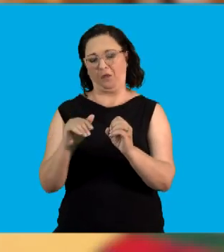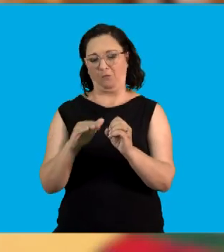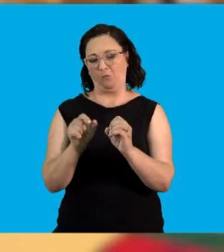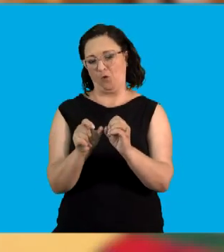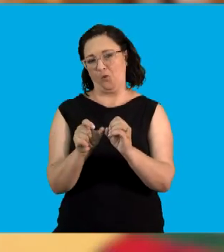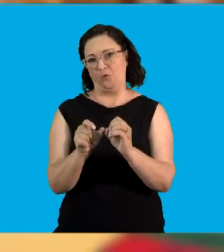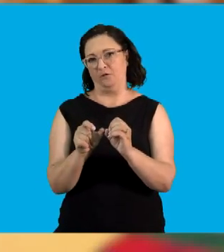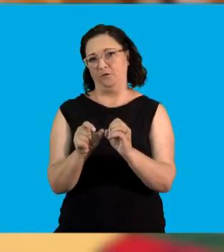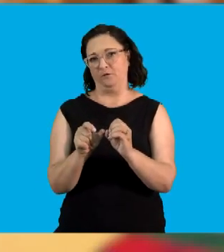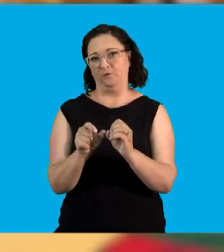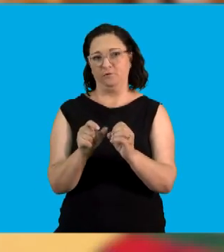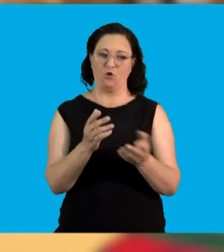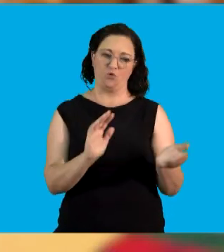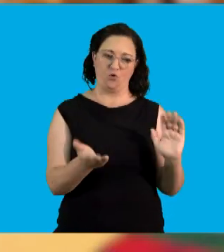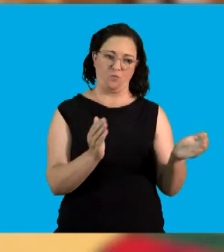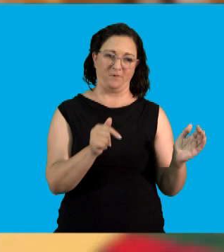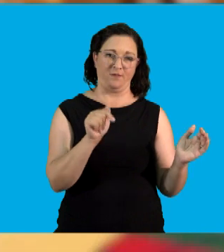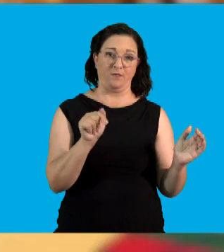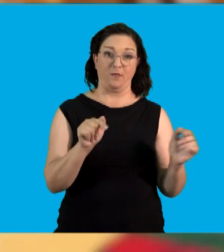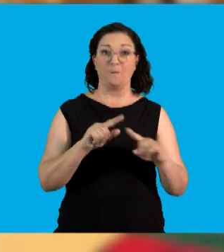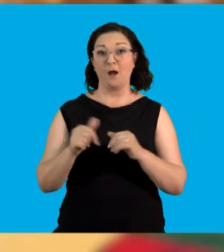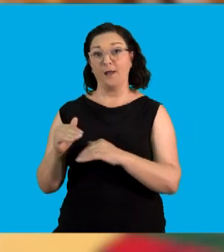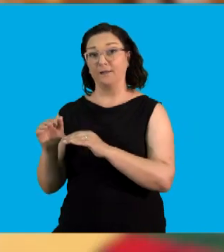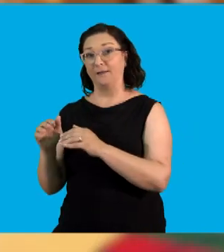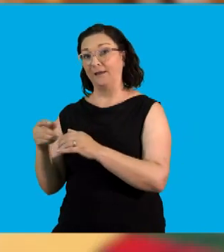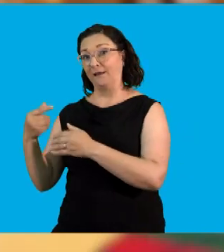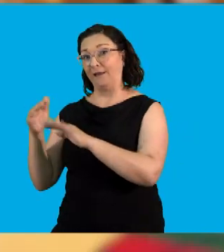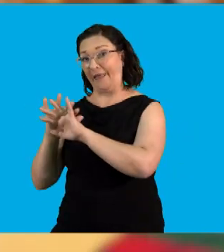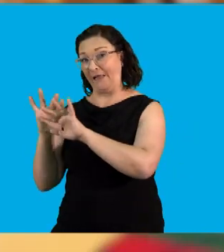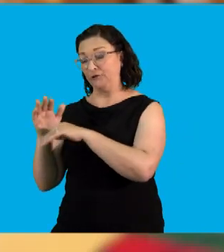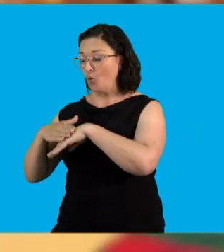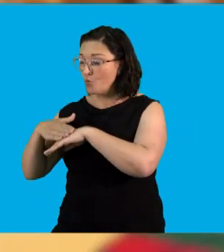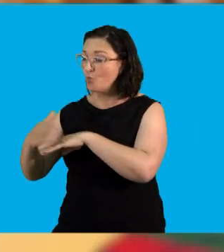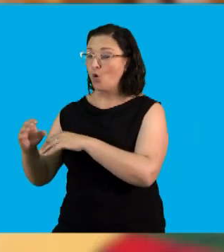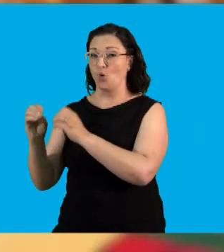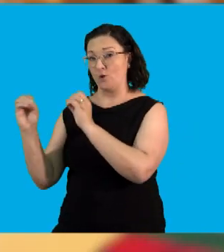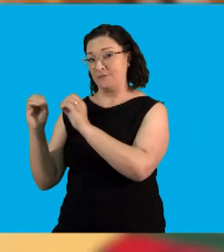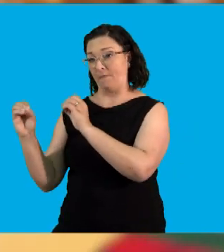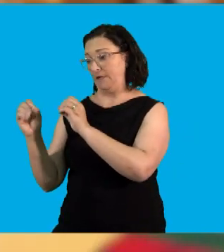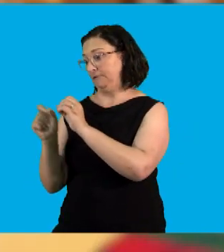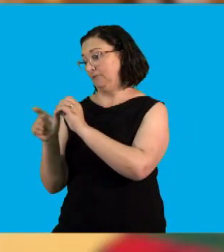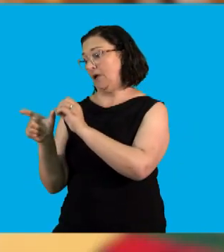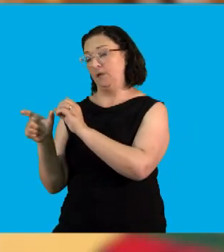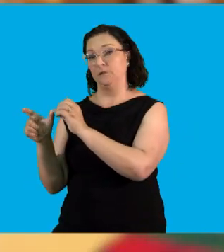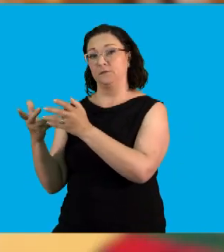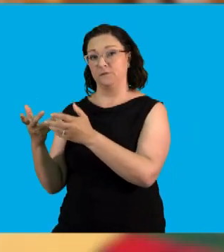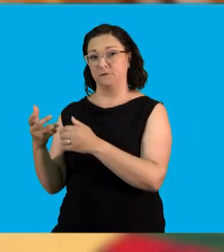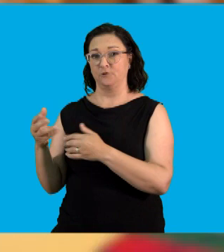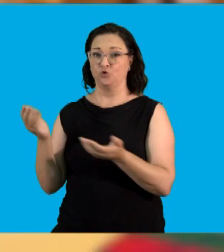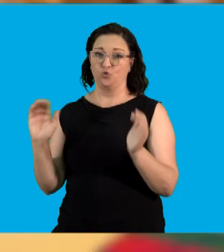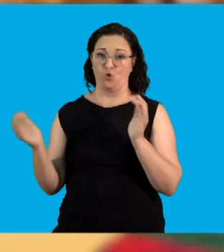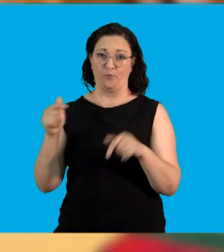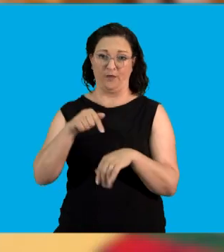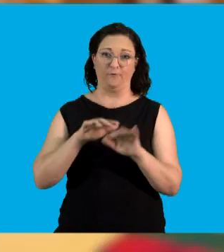bigger spaces as compared to a solid. However, in a gas particle, there are more spaces between that as compared to either